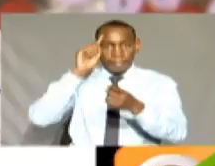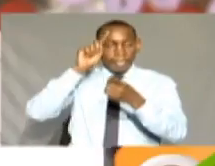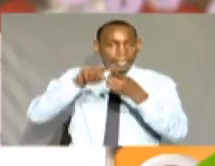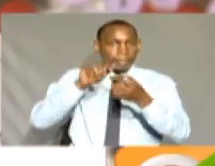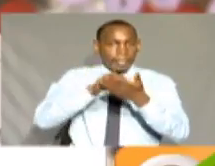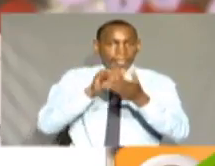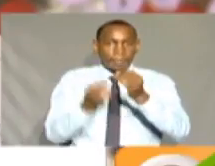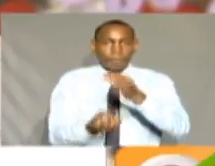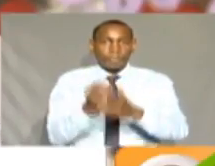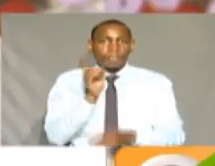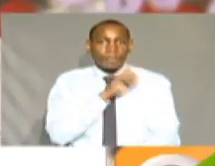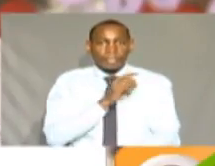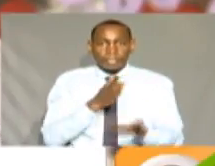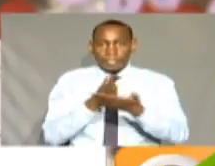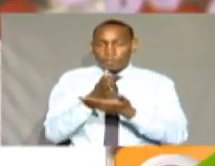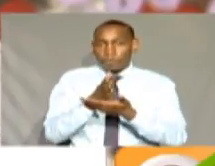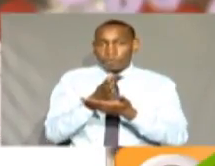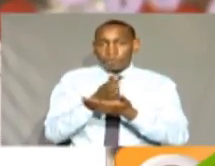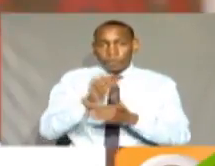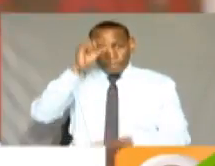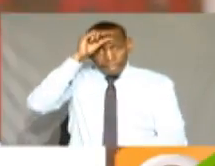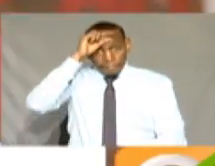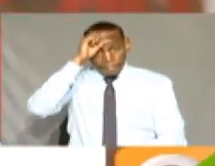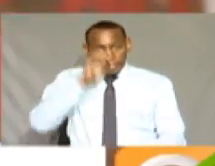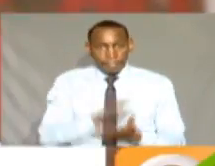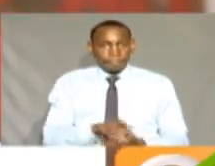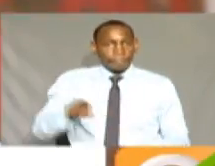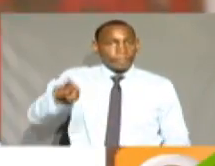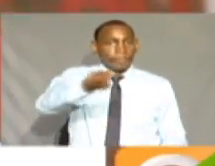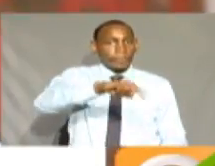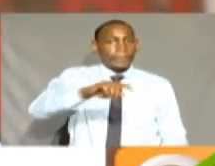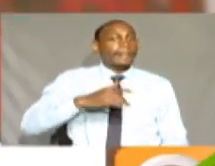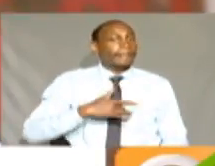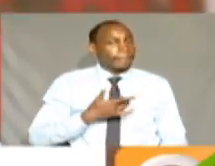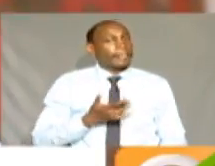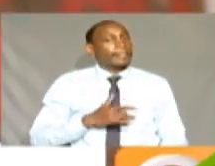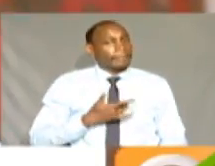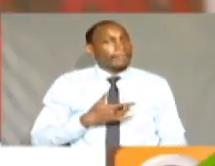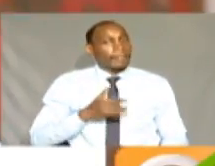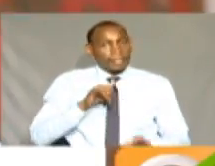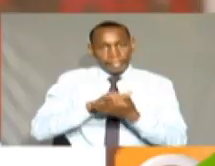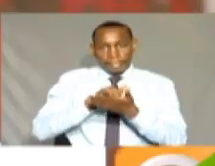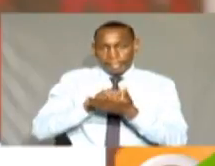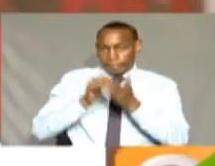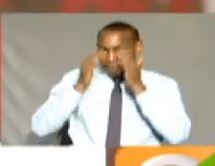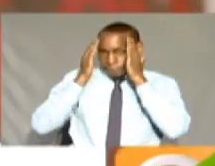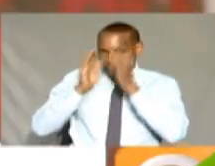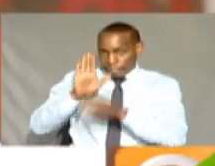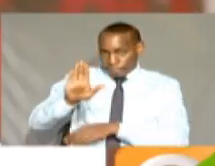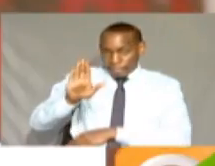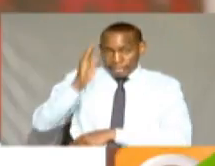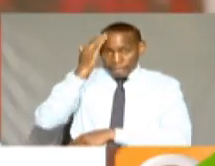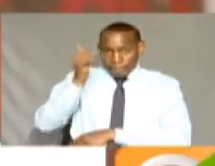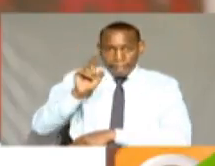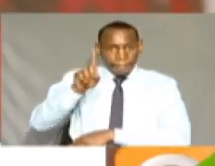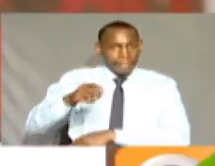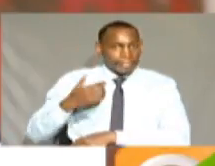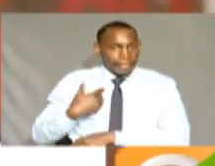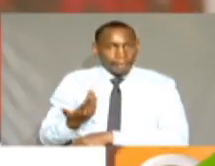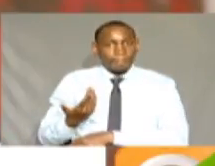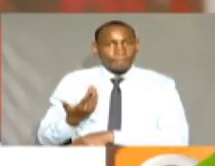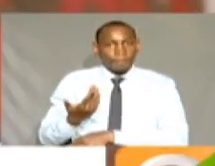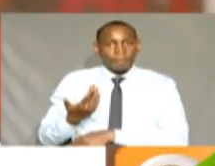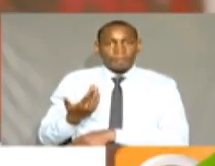been produced by the government. We feel this is the way to go because we need to have